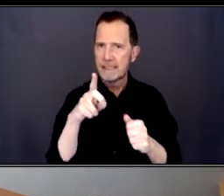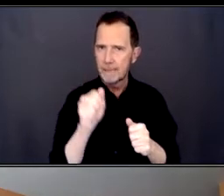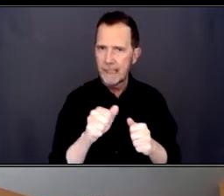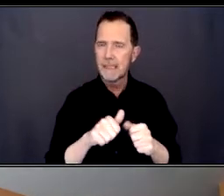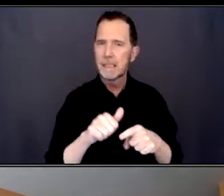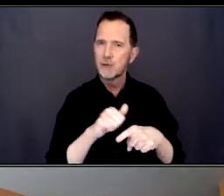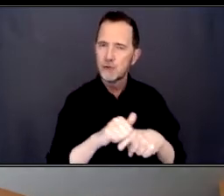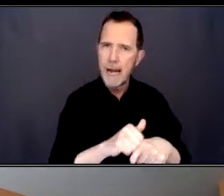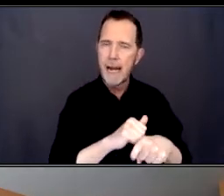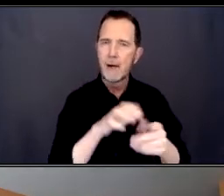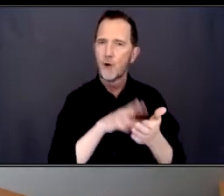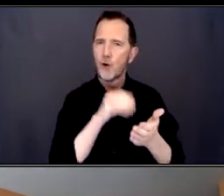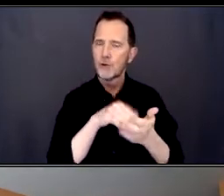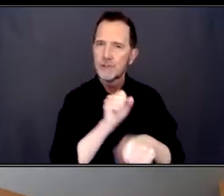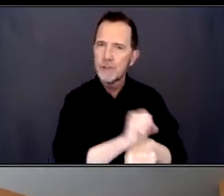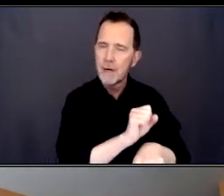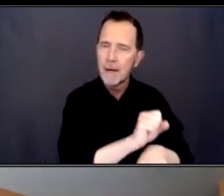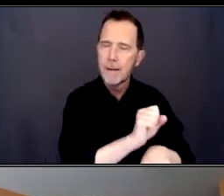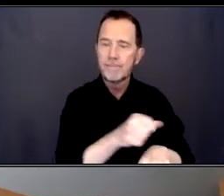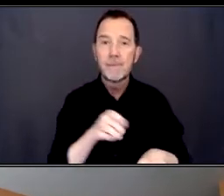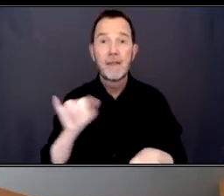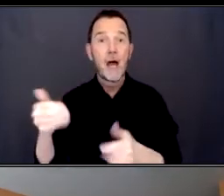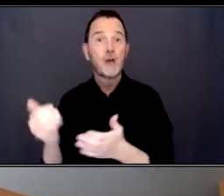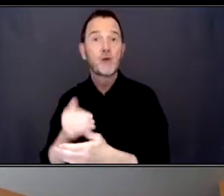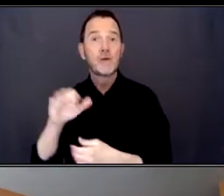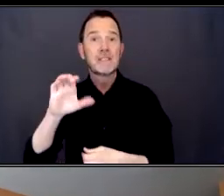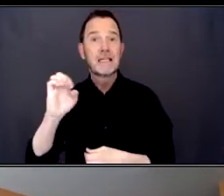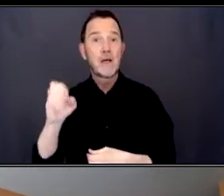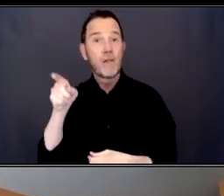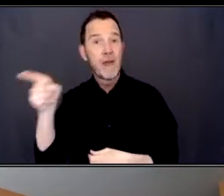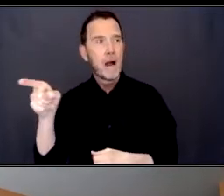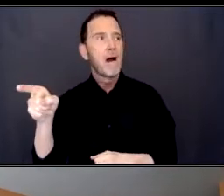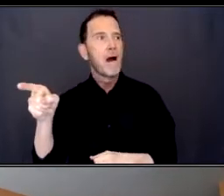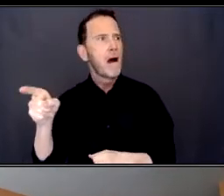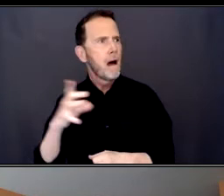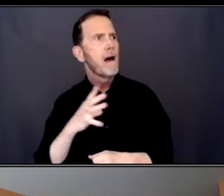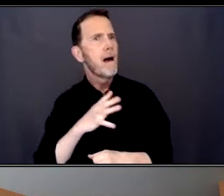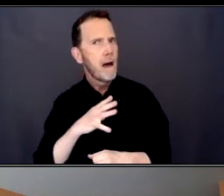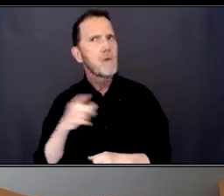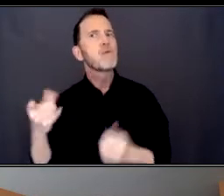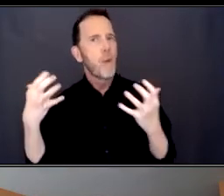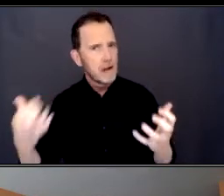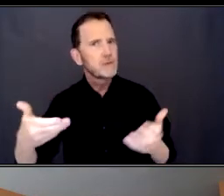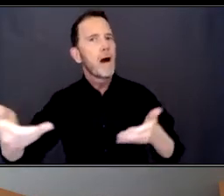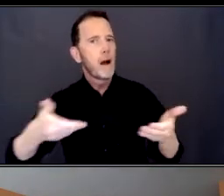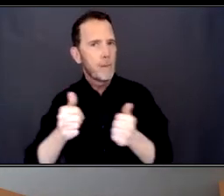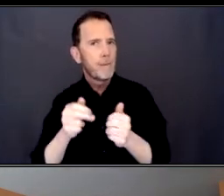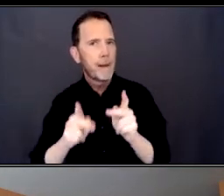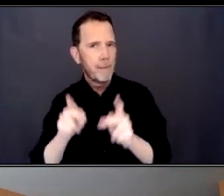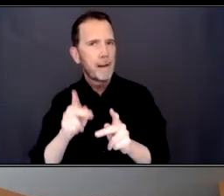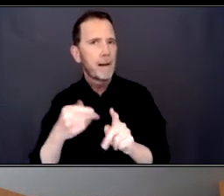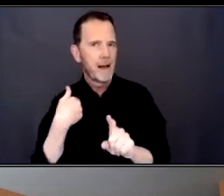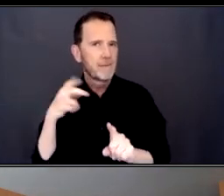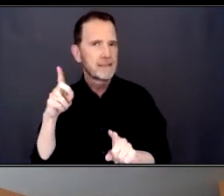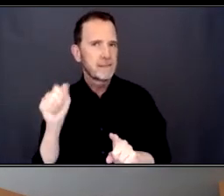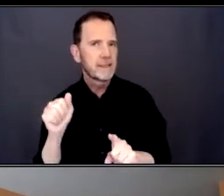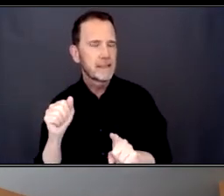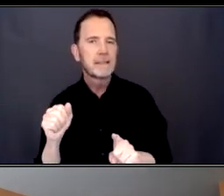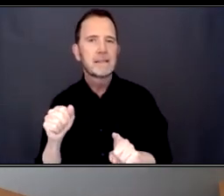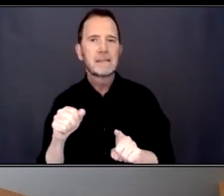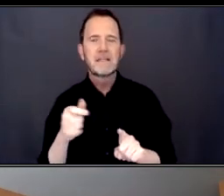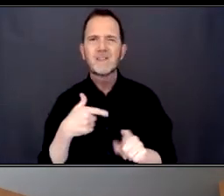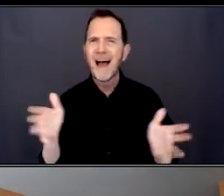CEO was looking to hire more people with disabilities. So one of the things I'm going to encourage you to do as nonprofits is